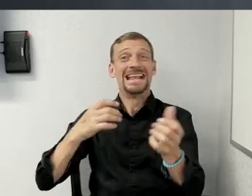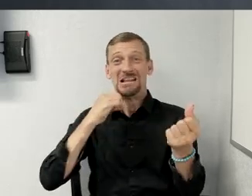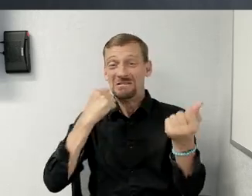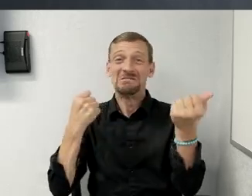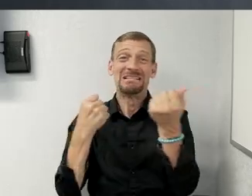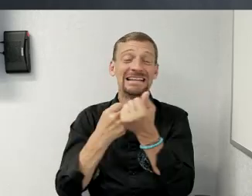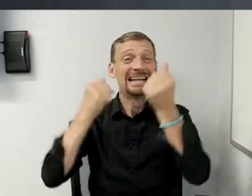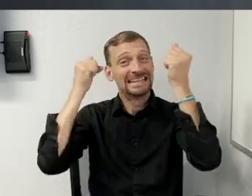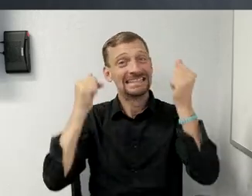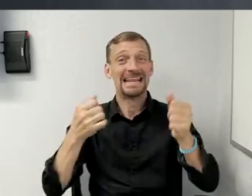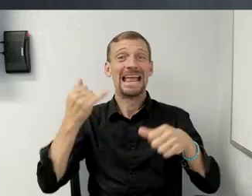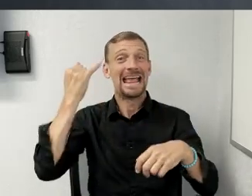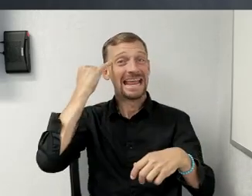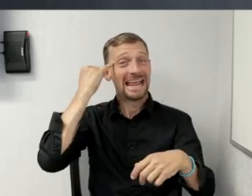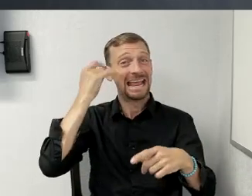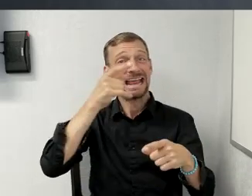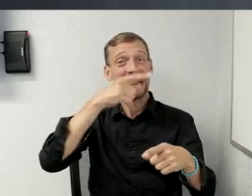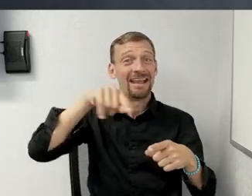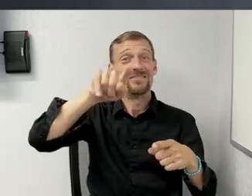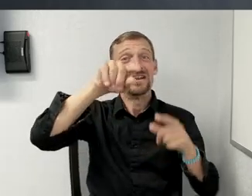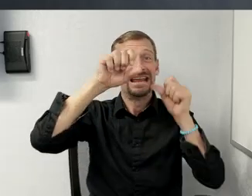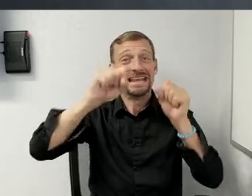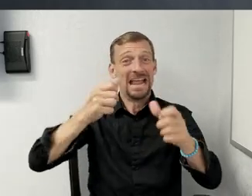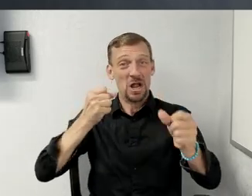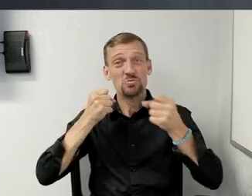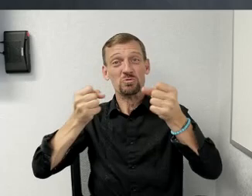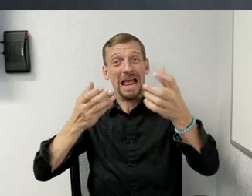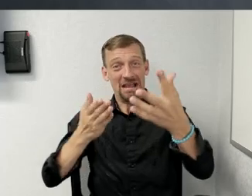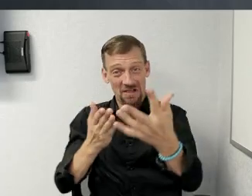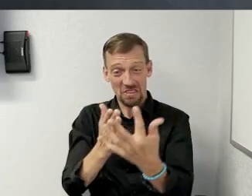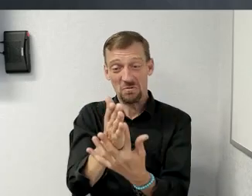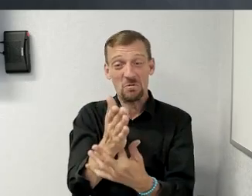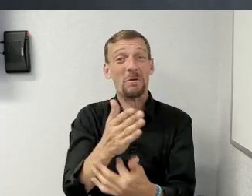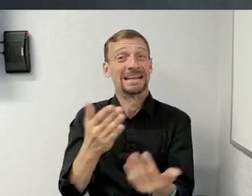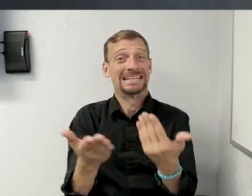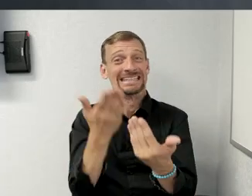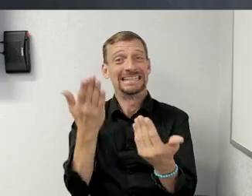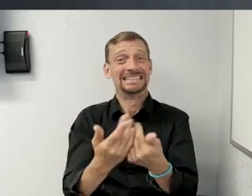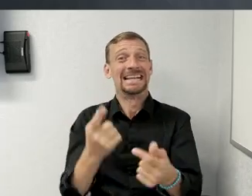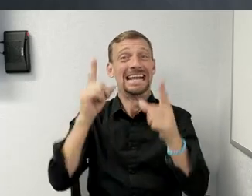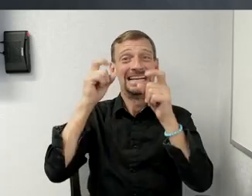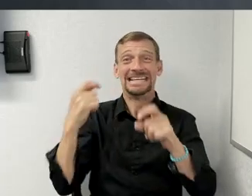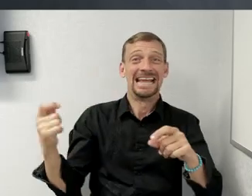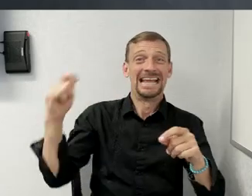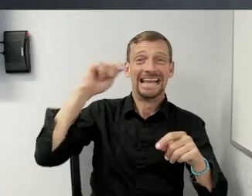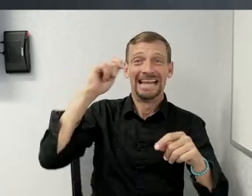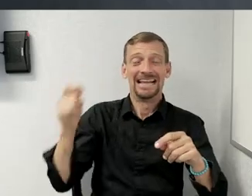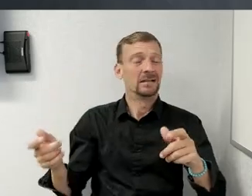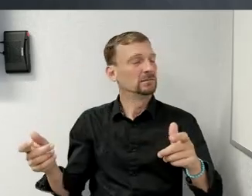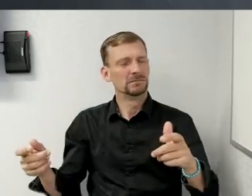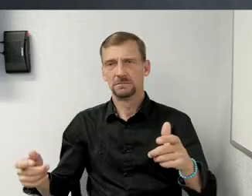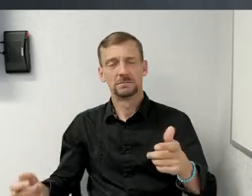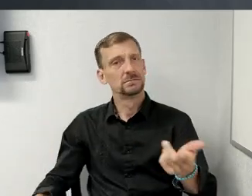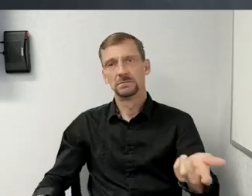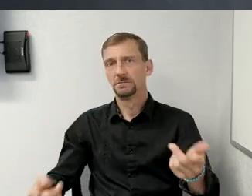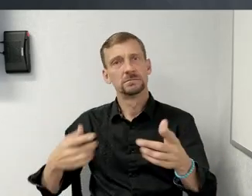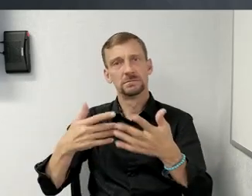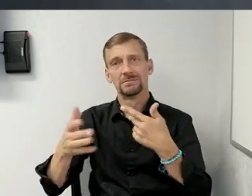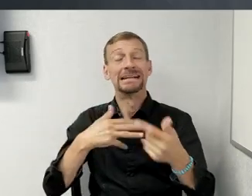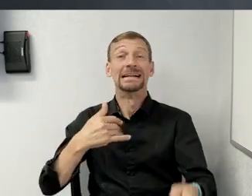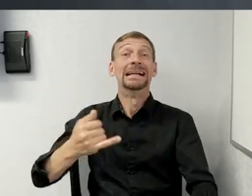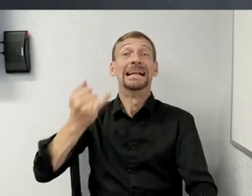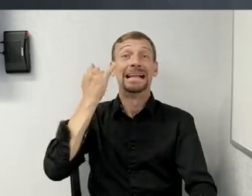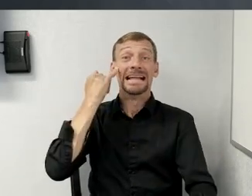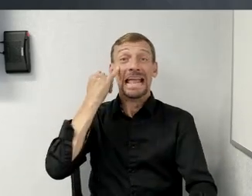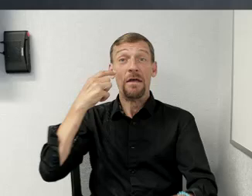a drive-by and everybody could come through and say, test me, I'm not certain what that accomplishes unless you have a positive. There's